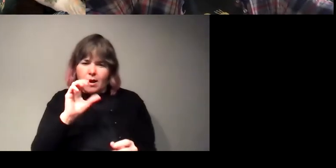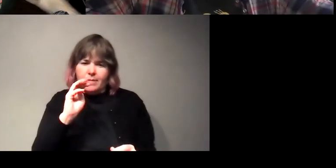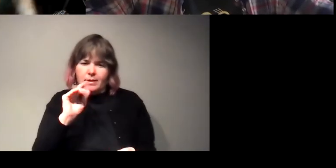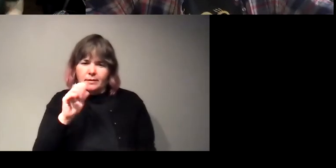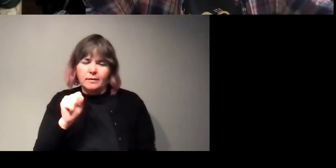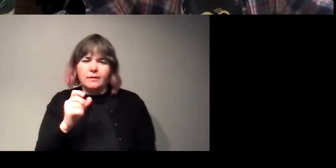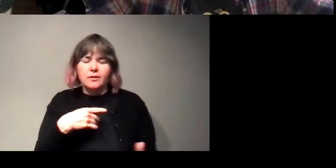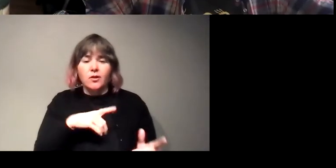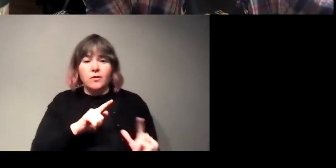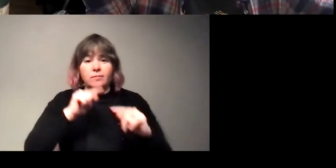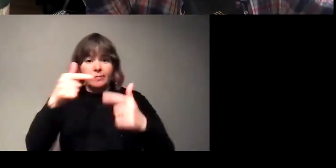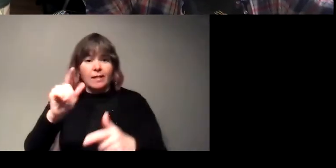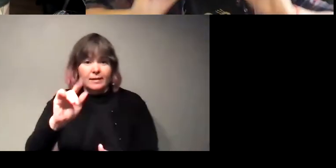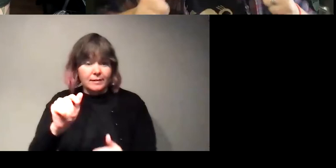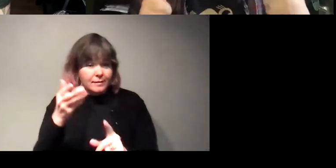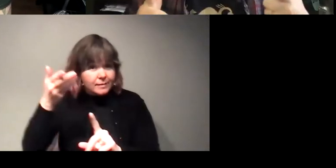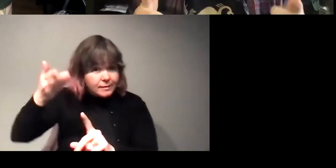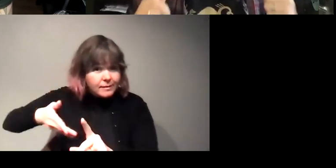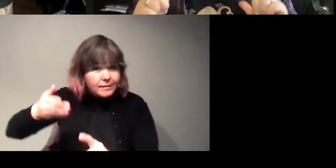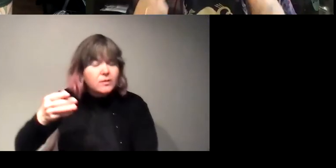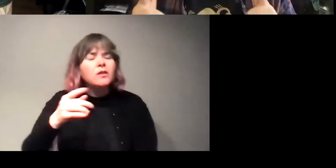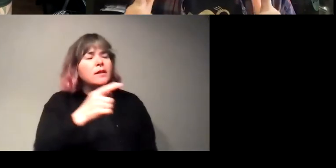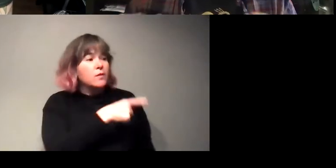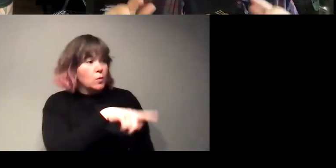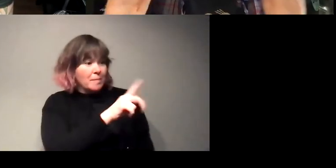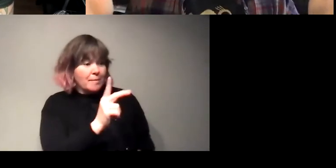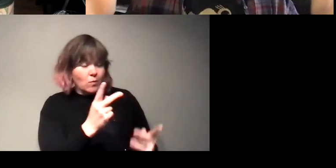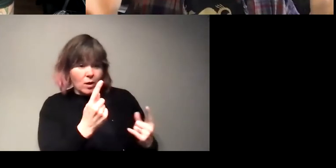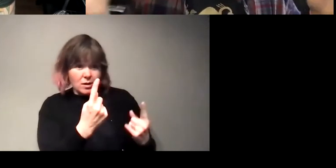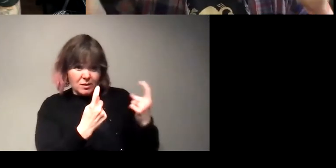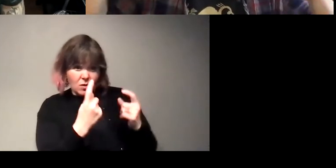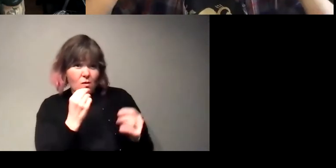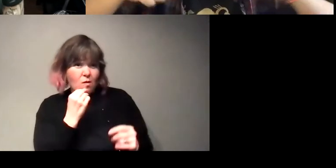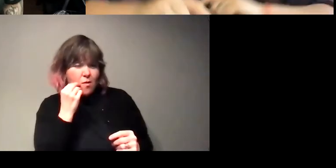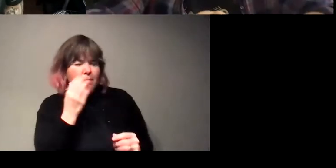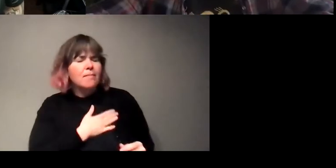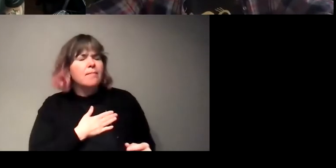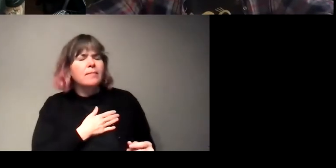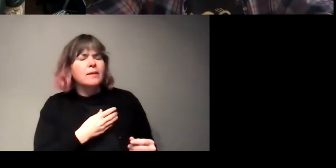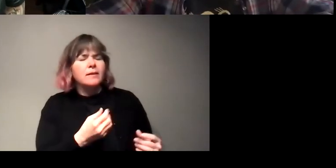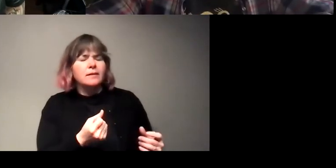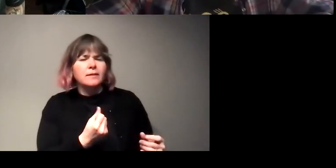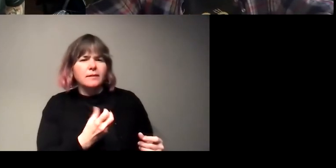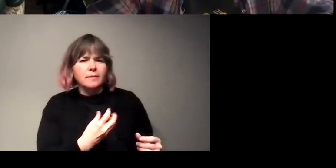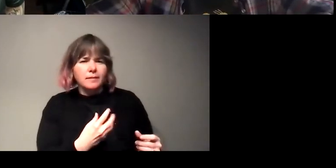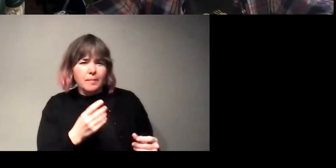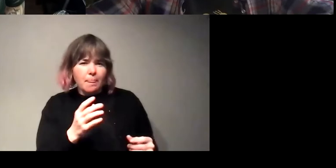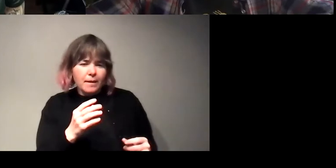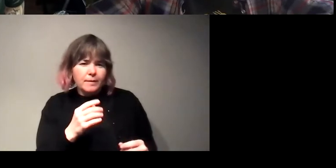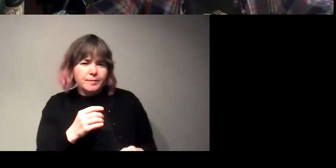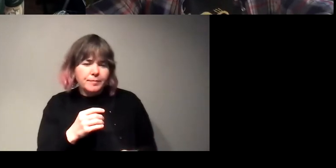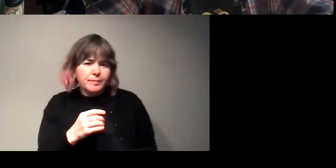going to hand the stage over to Liz. If you have any questions at home, please submit them. You can put them in the Q&A function at the